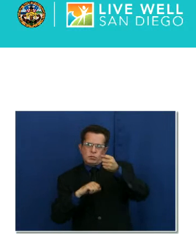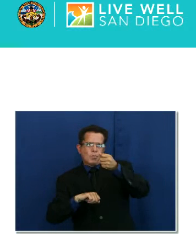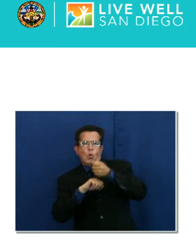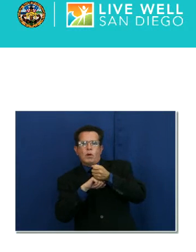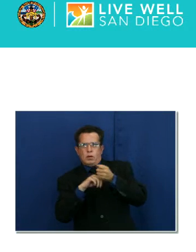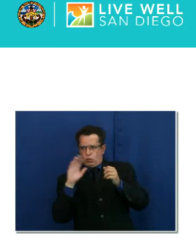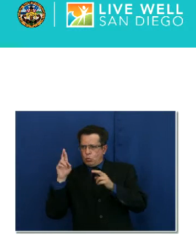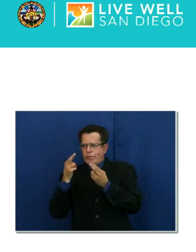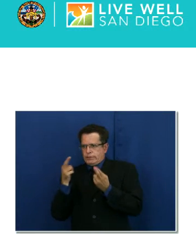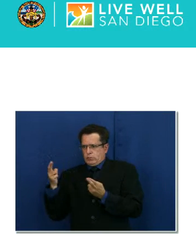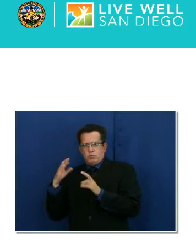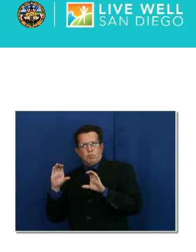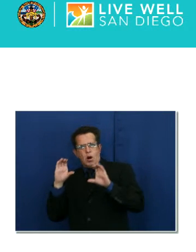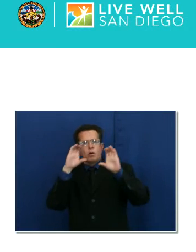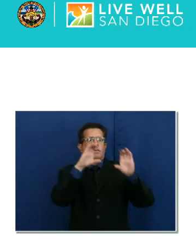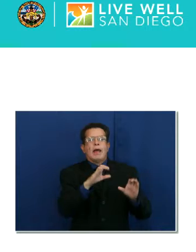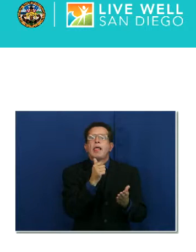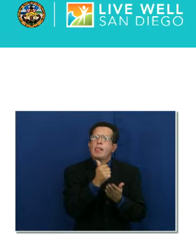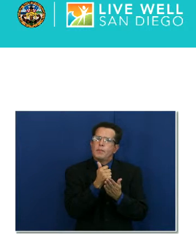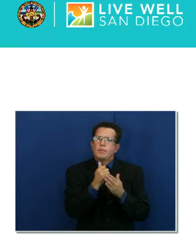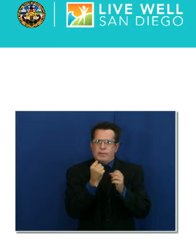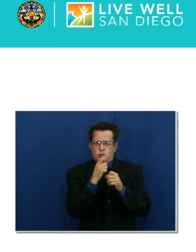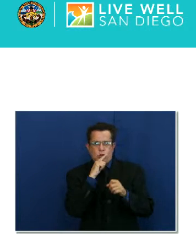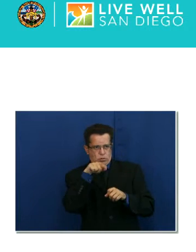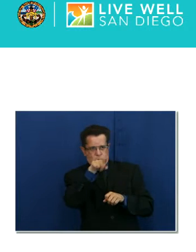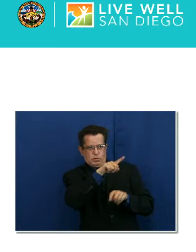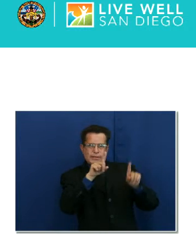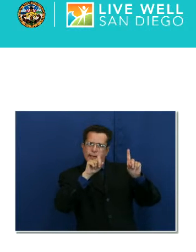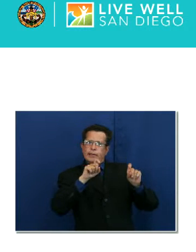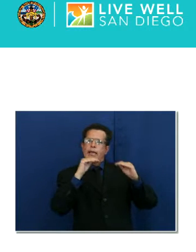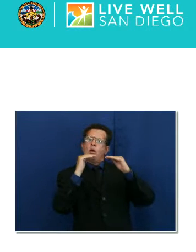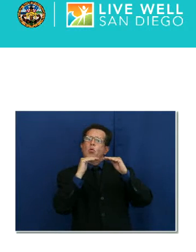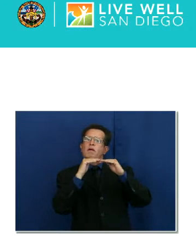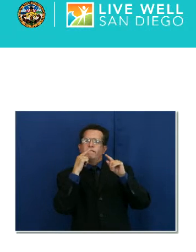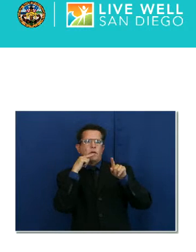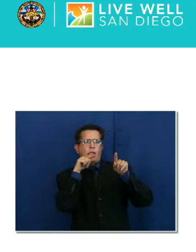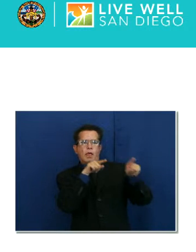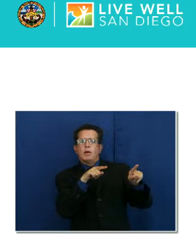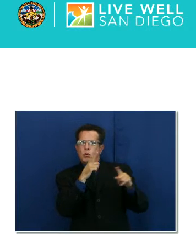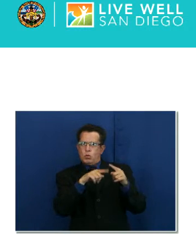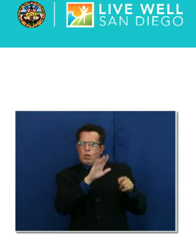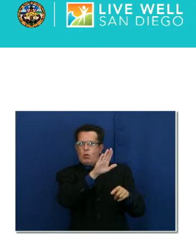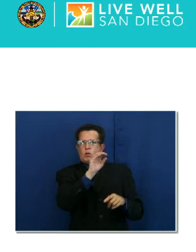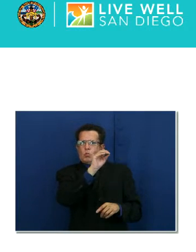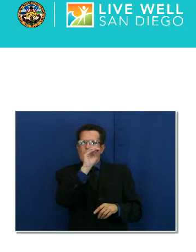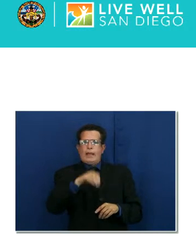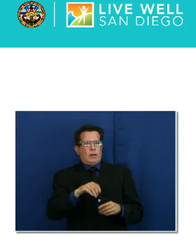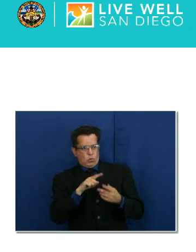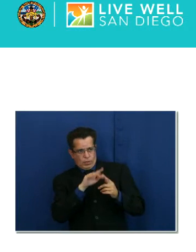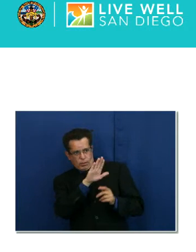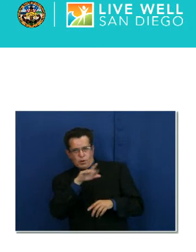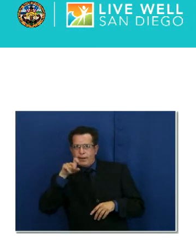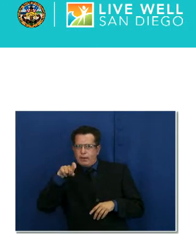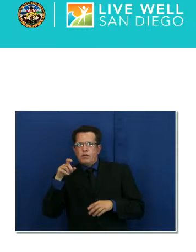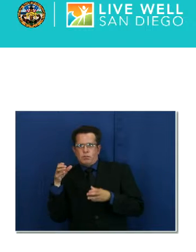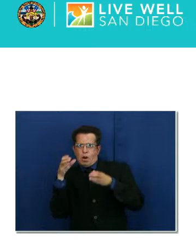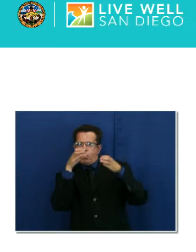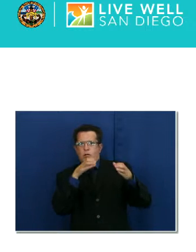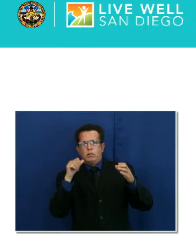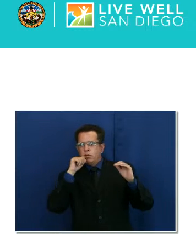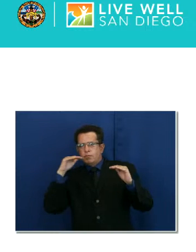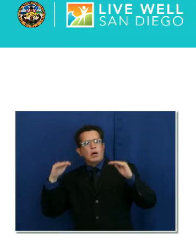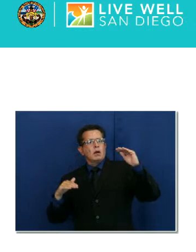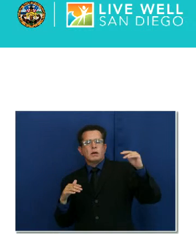to ensure that the test positivity rate for these communities is not